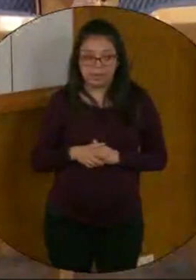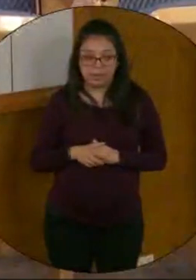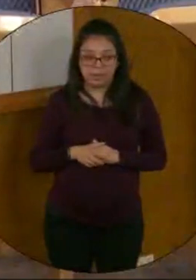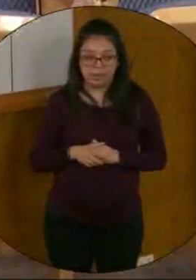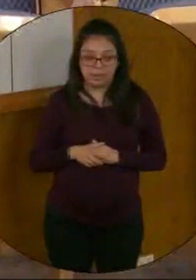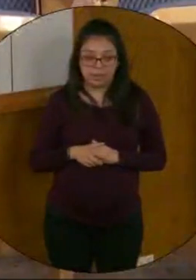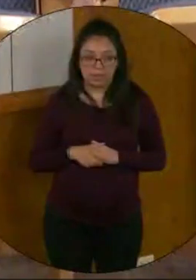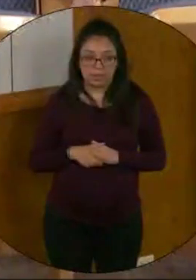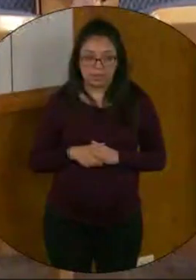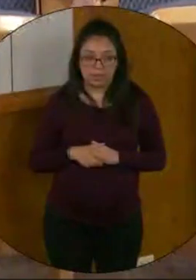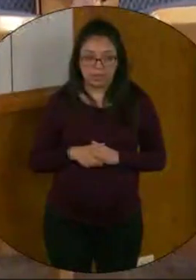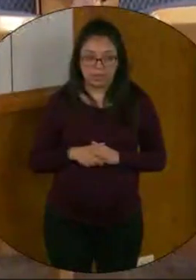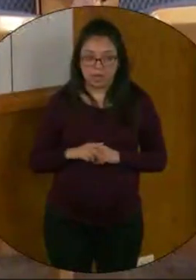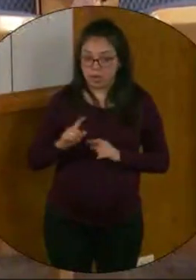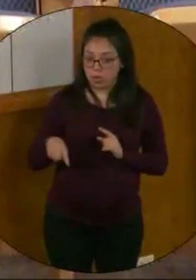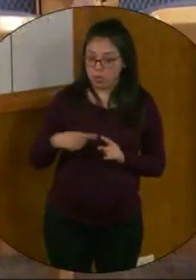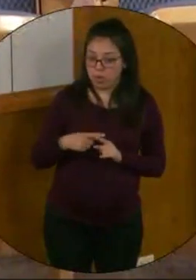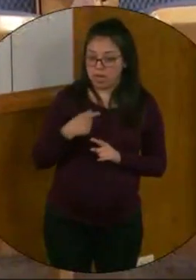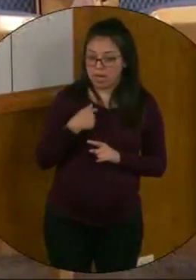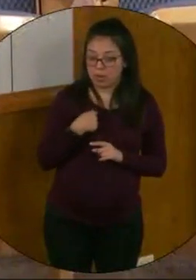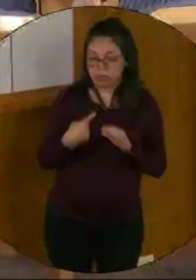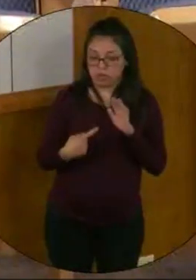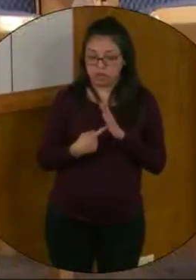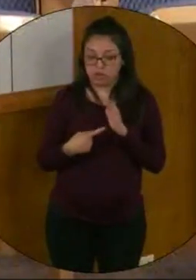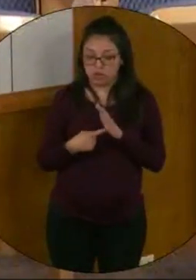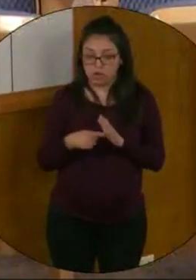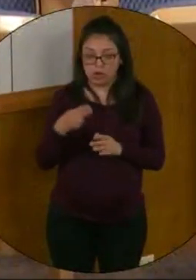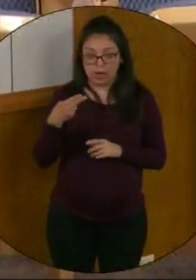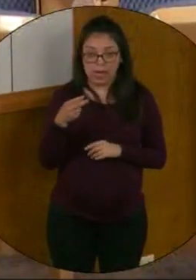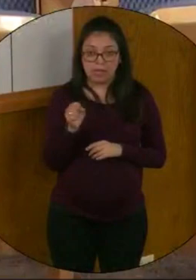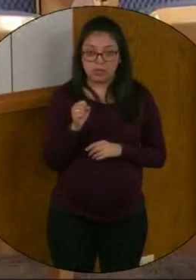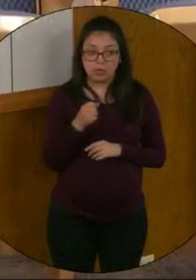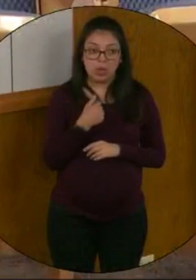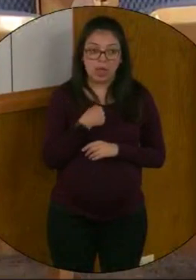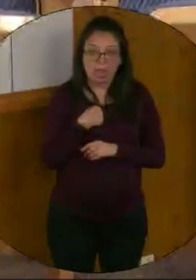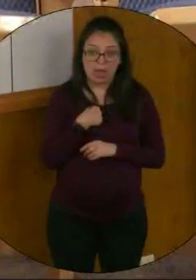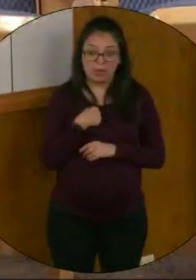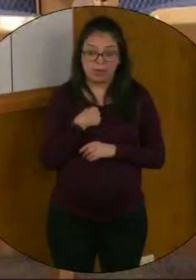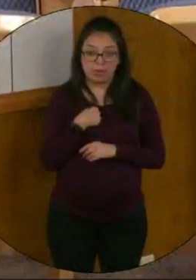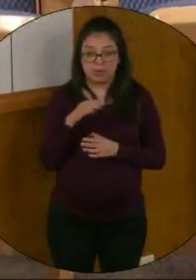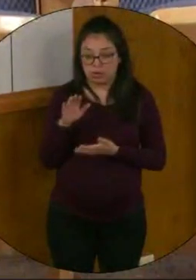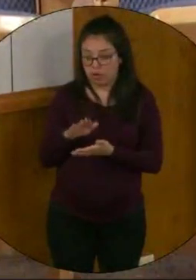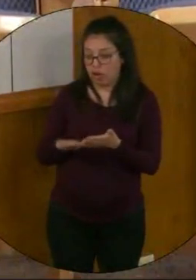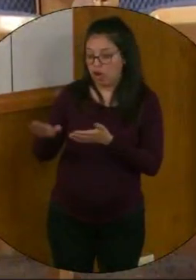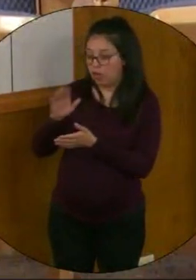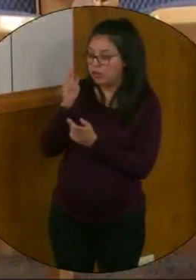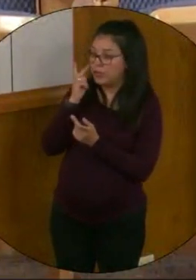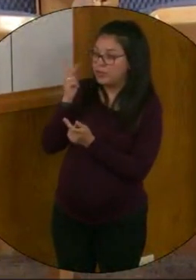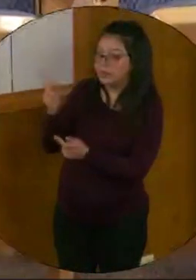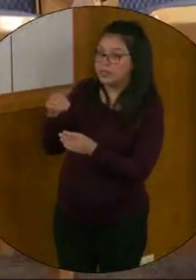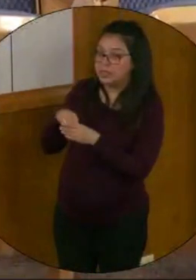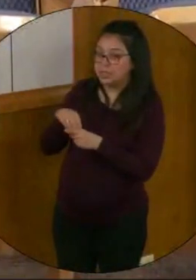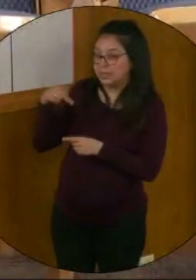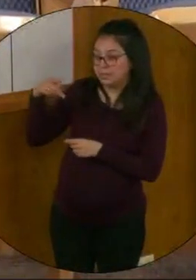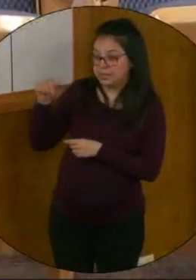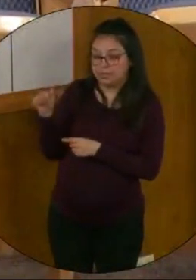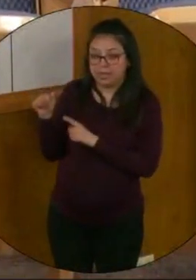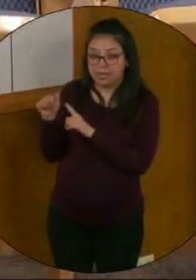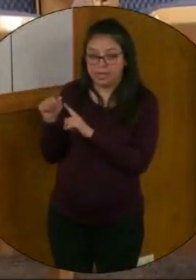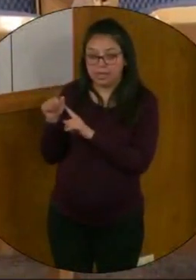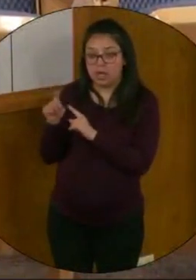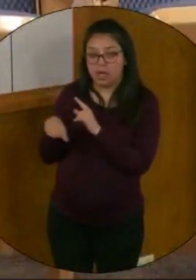When I was a junior in high school, I was on a college visit in Lancaster, Pennsylvania,